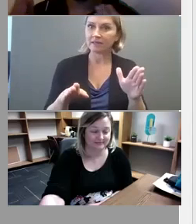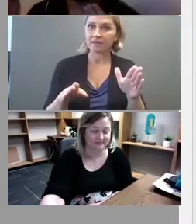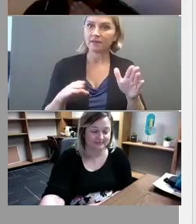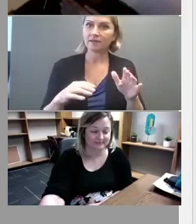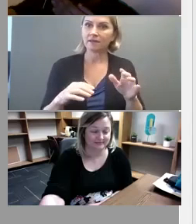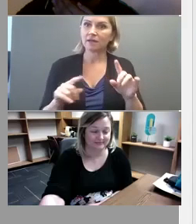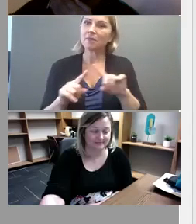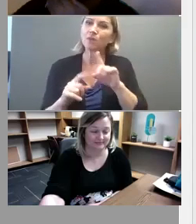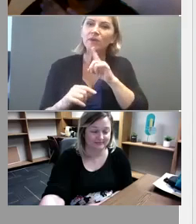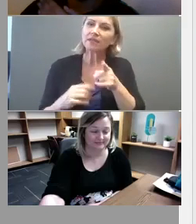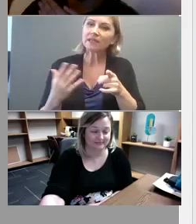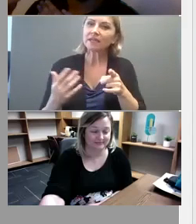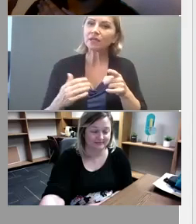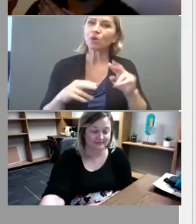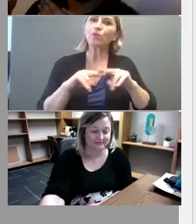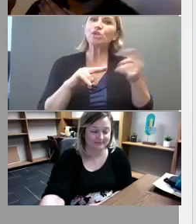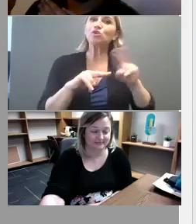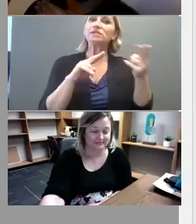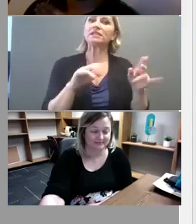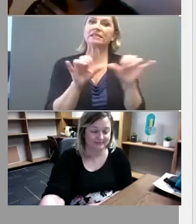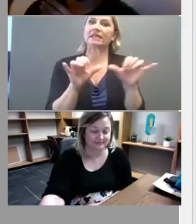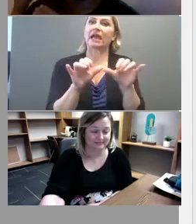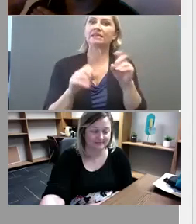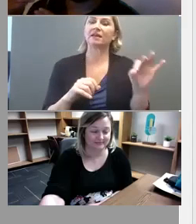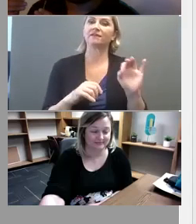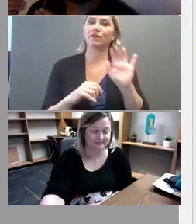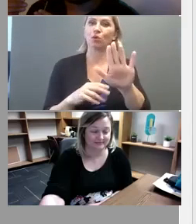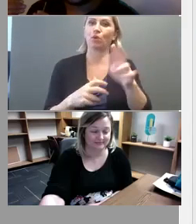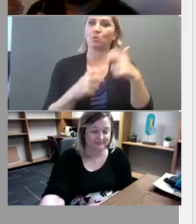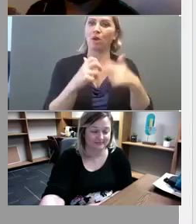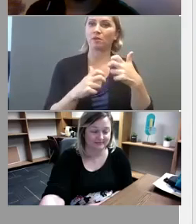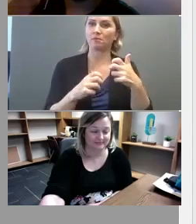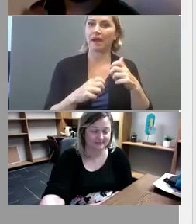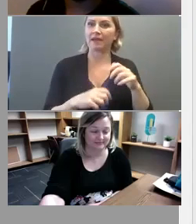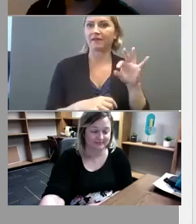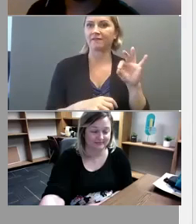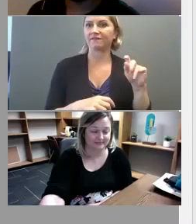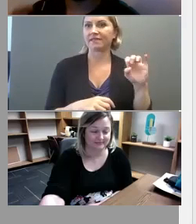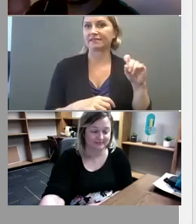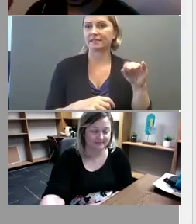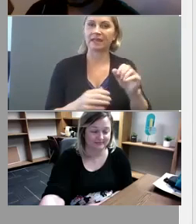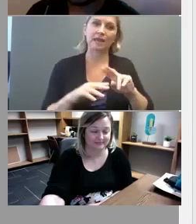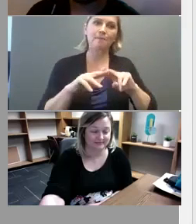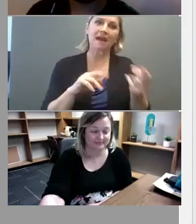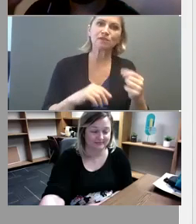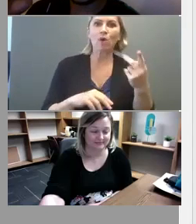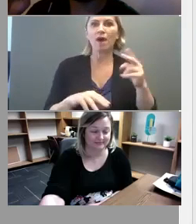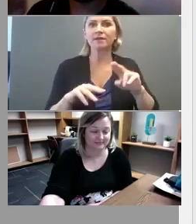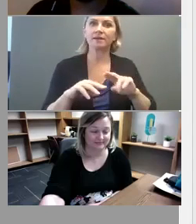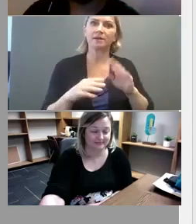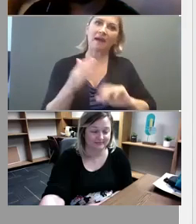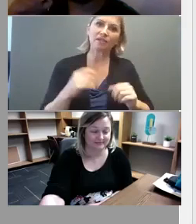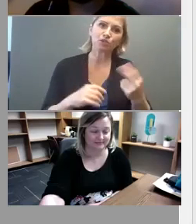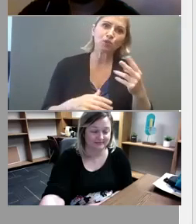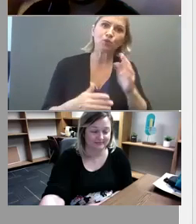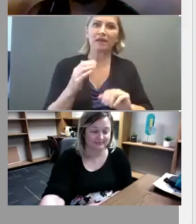essentially reducing the size of your problem by a fixed amount every time. So -1, -2 or whatever. In that